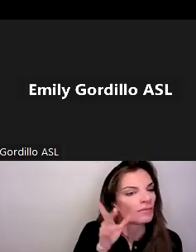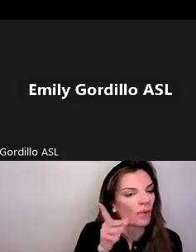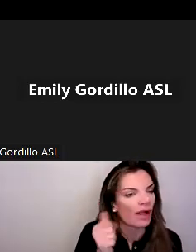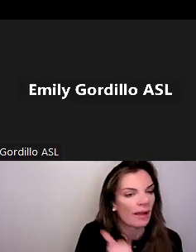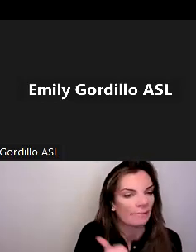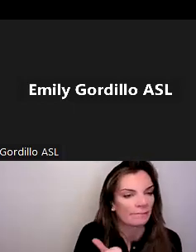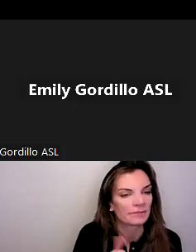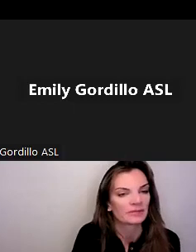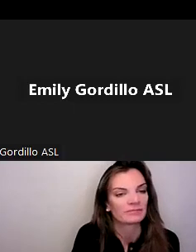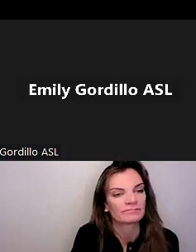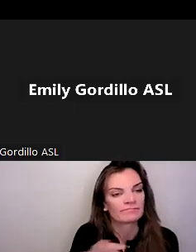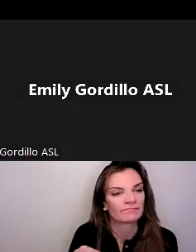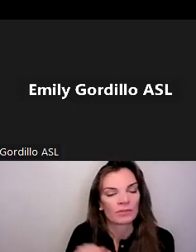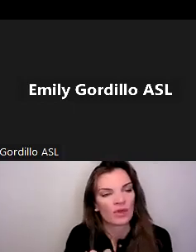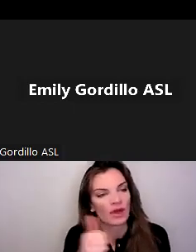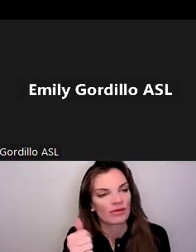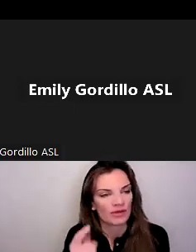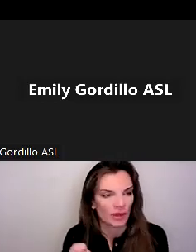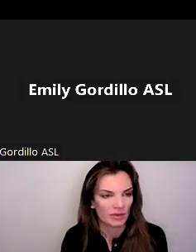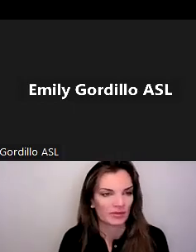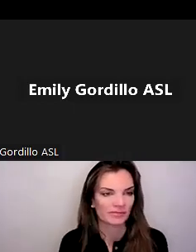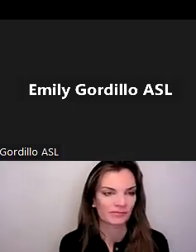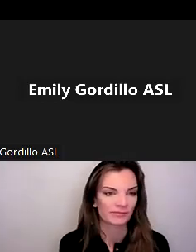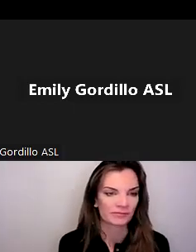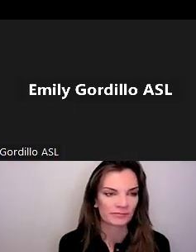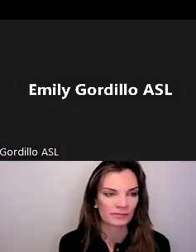in conjunction with other types of therapy.